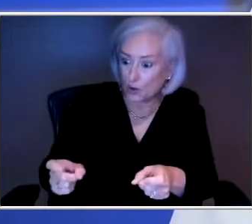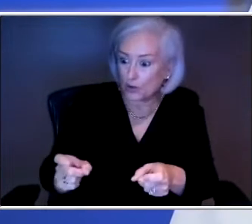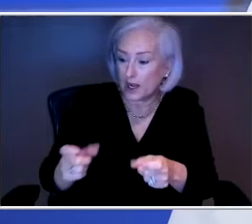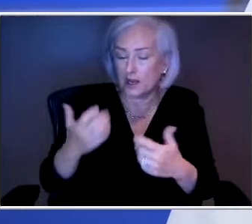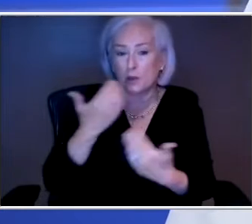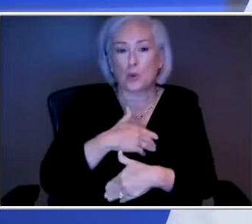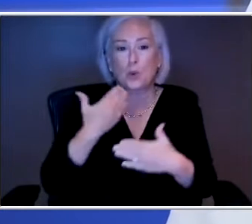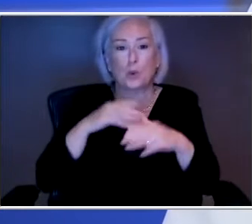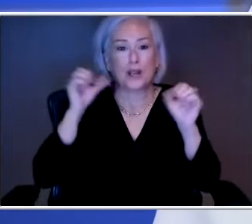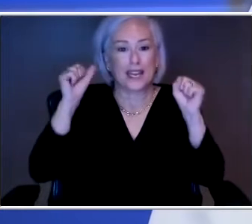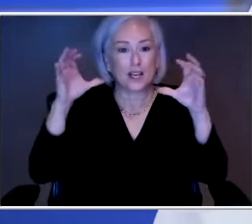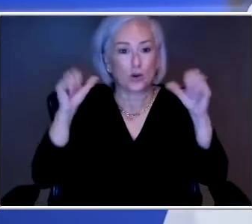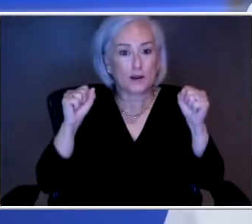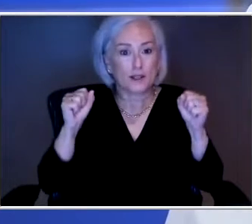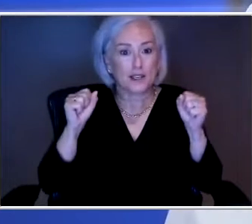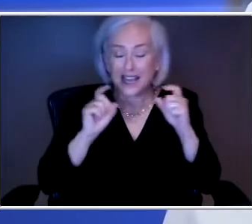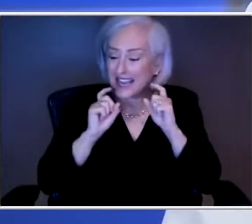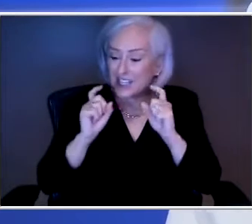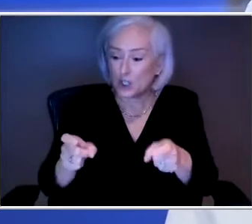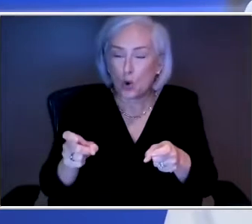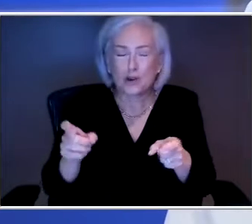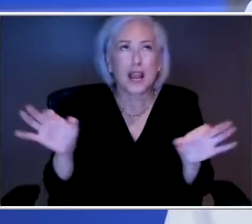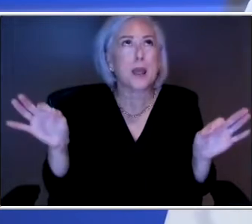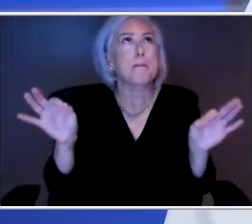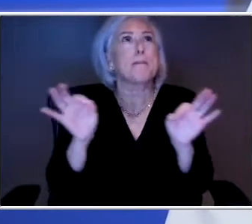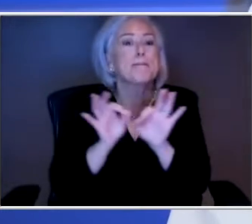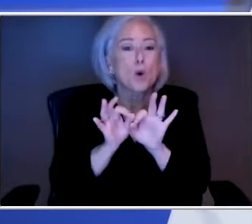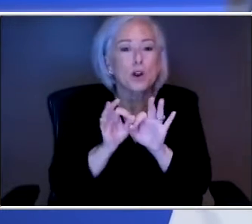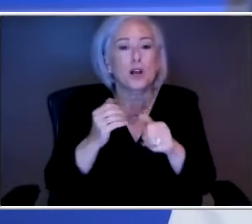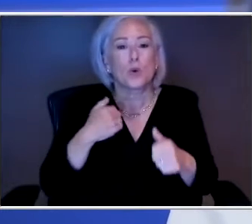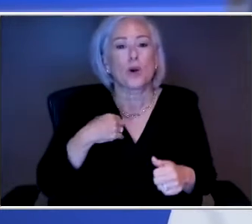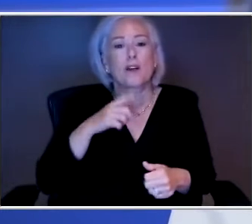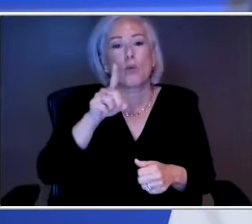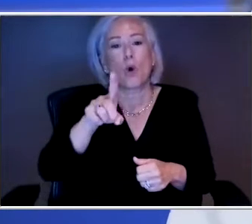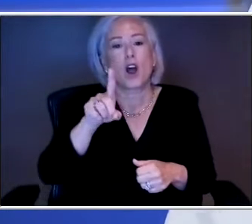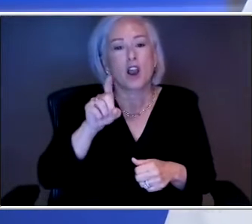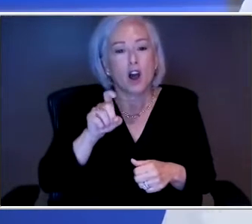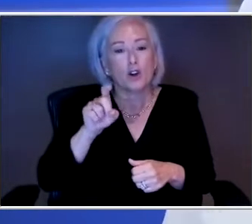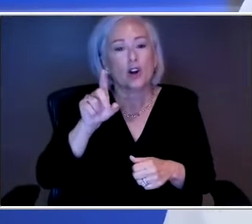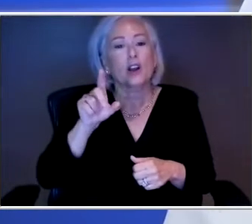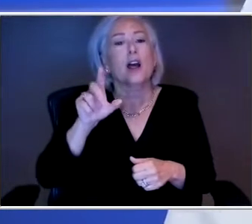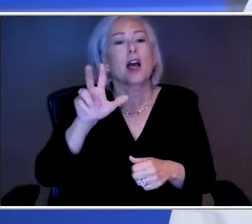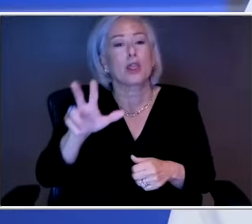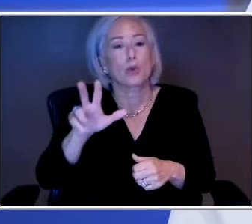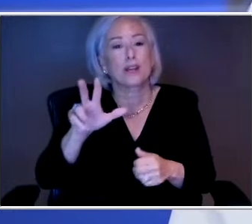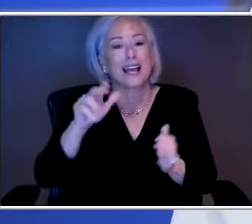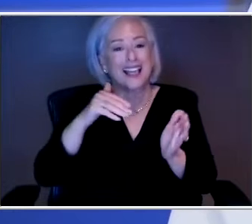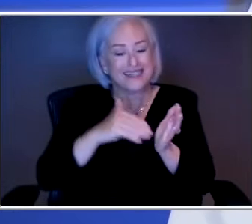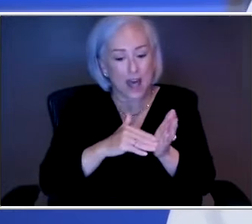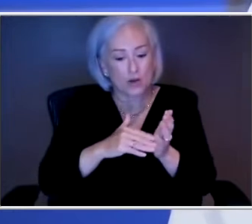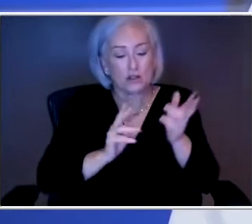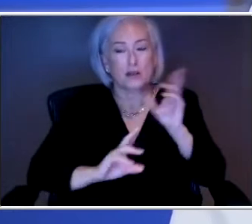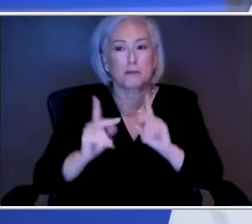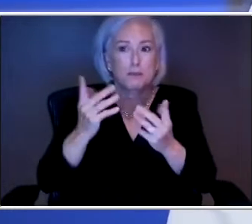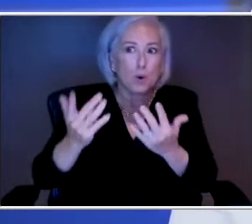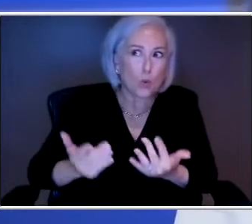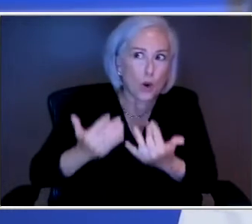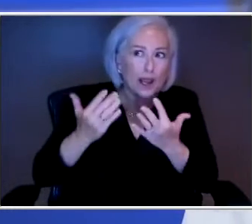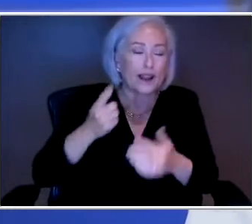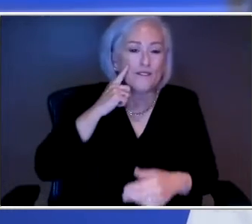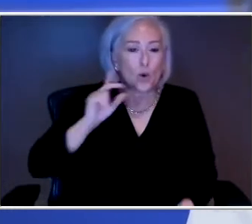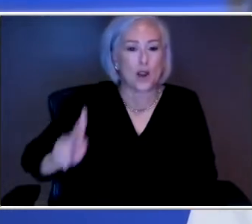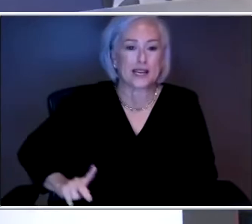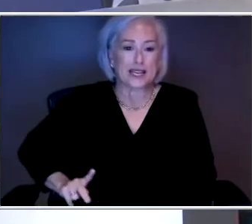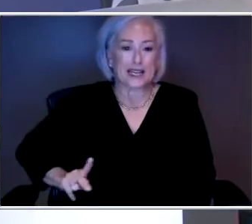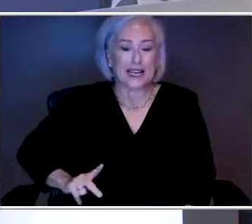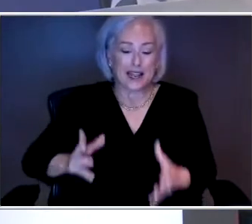We don't have enough organs. We have 103,000 people out there waiting for kidneys. So it's just a lot of people need their lives saved.